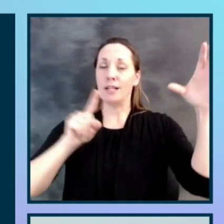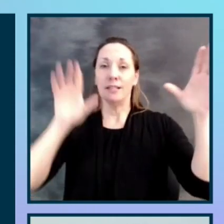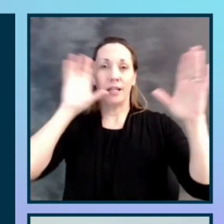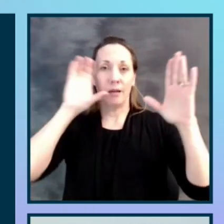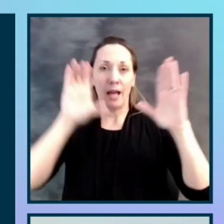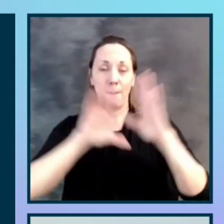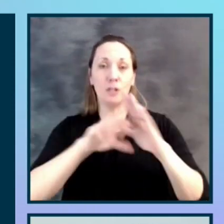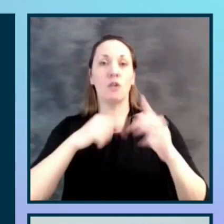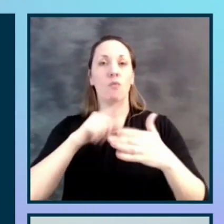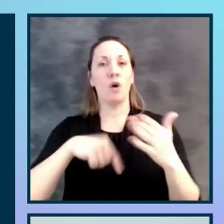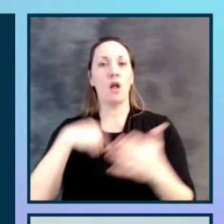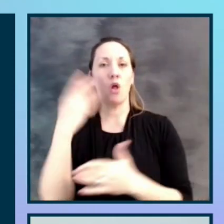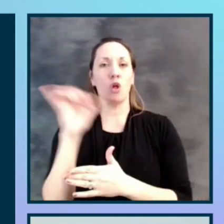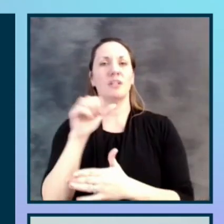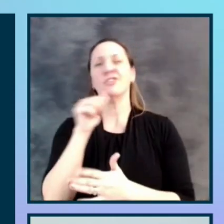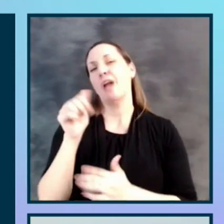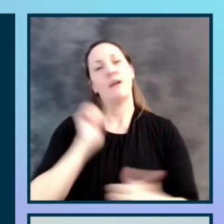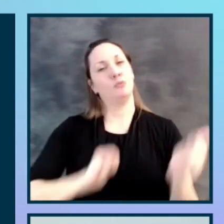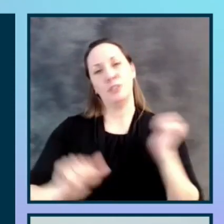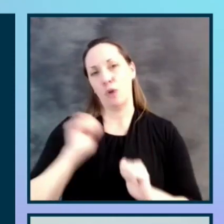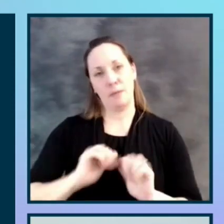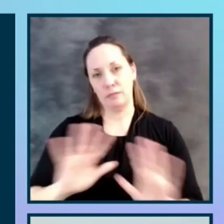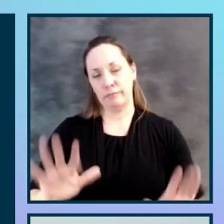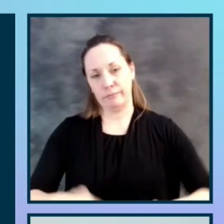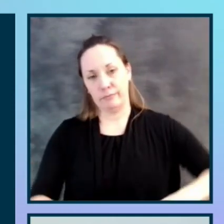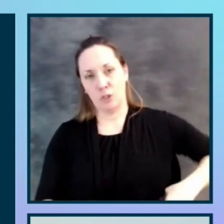to not dramatize it.